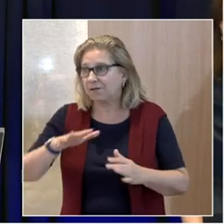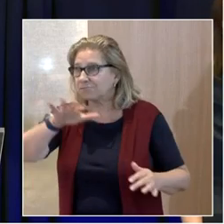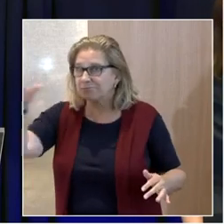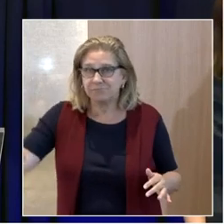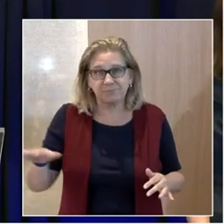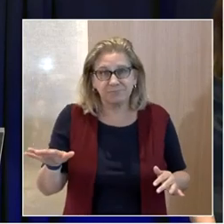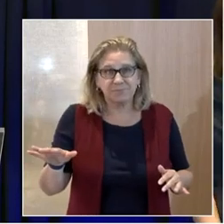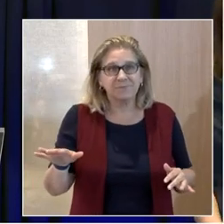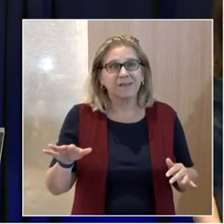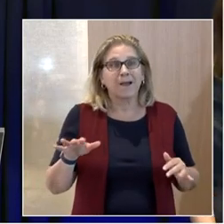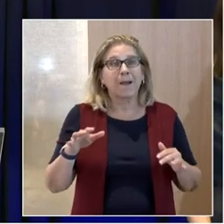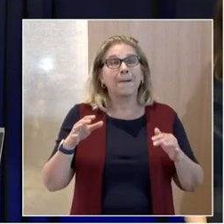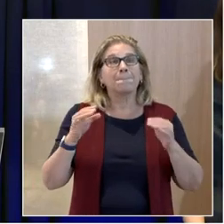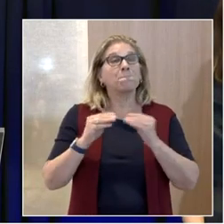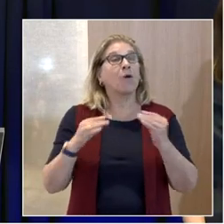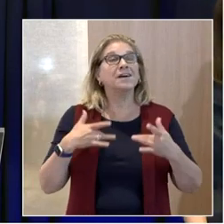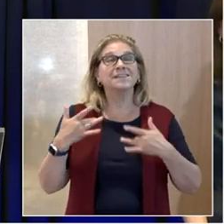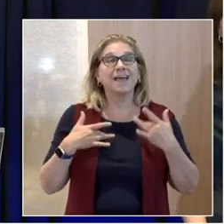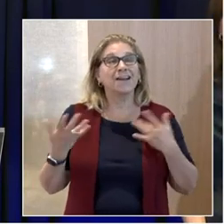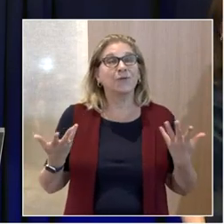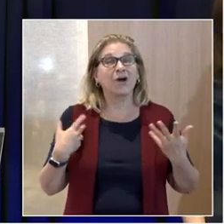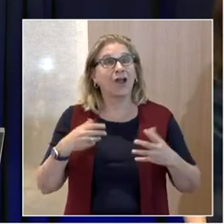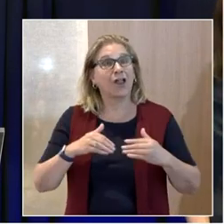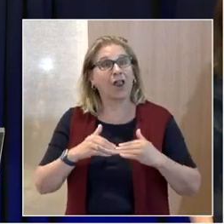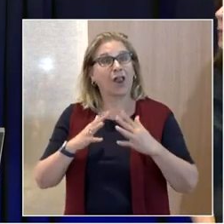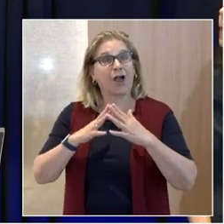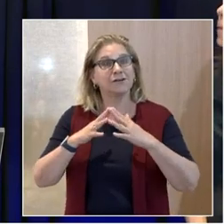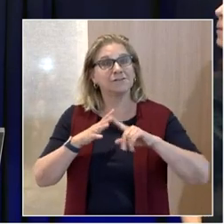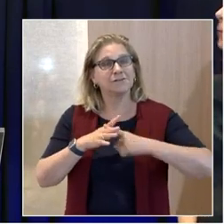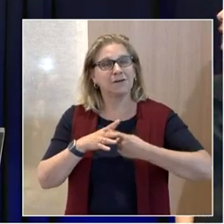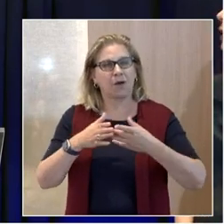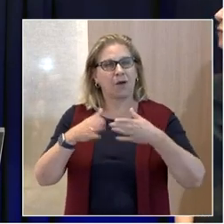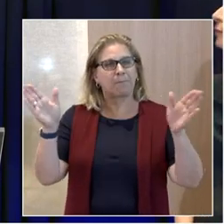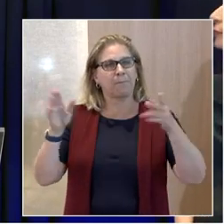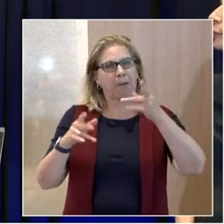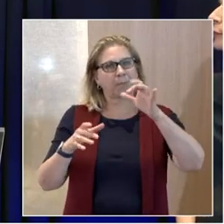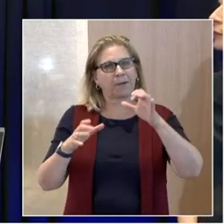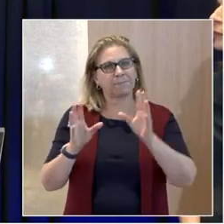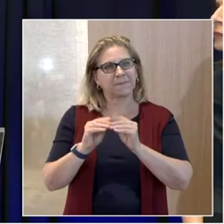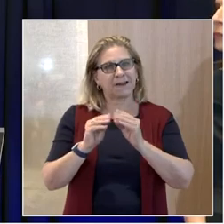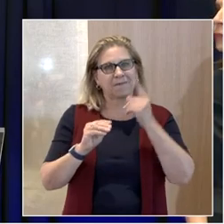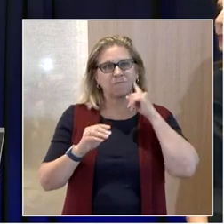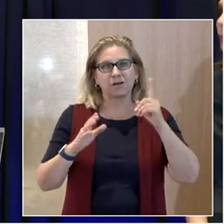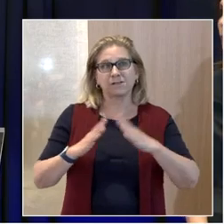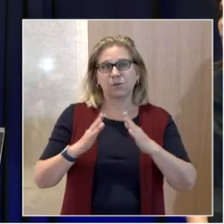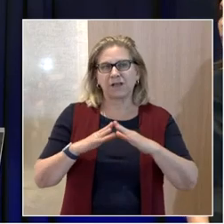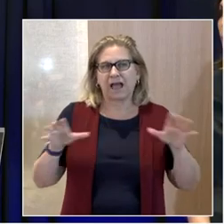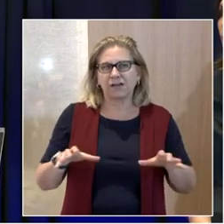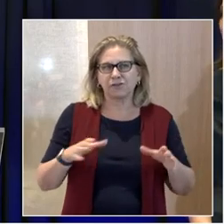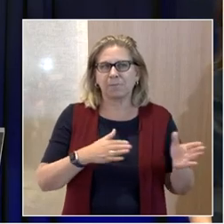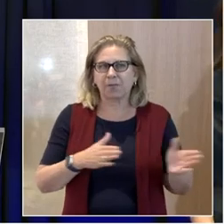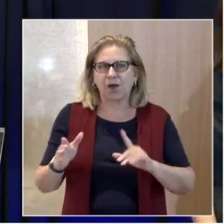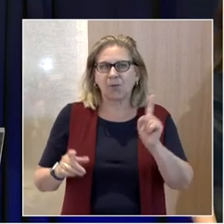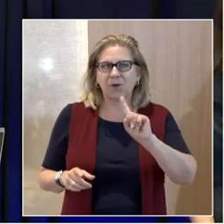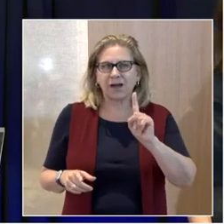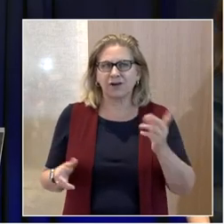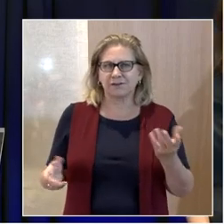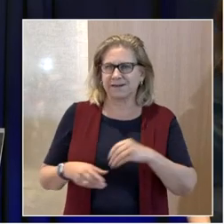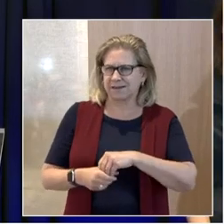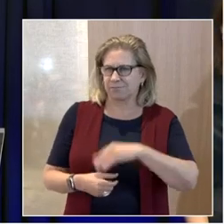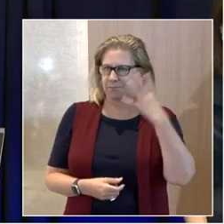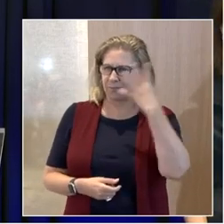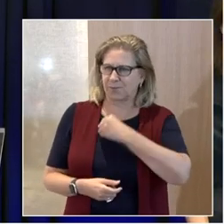we're launching the public meeting for our Downtown Action Plan right here in the beautiful Conrad Hotel, which is in the heart